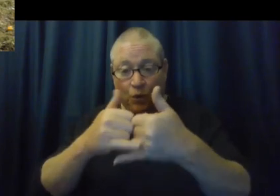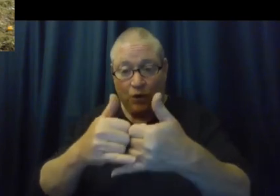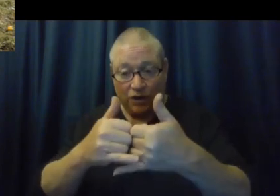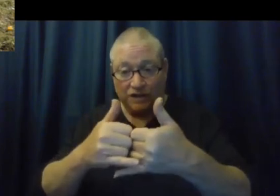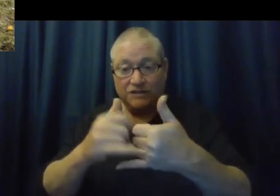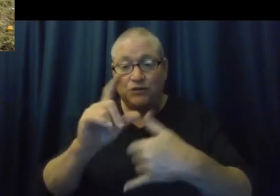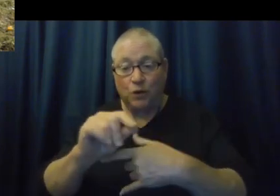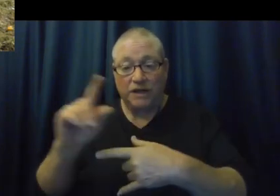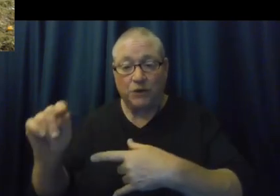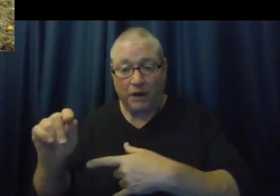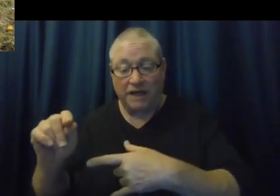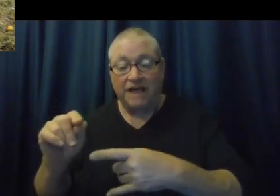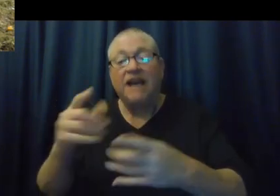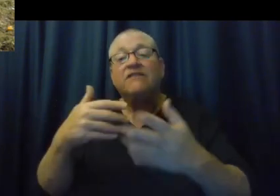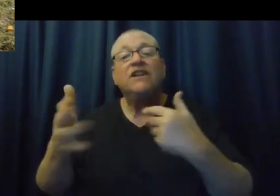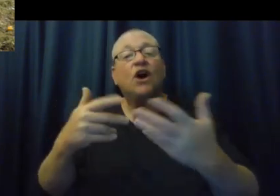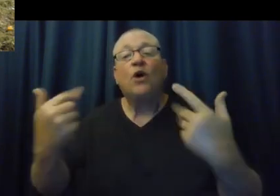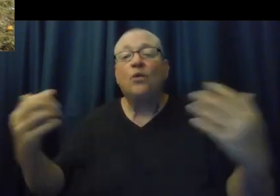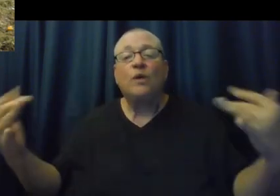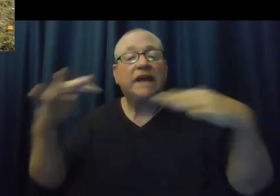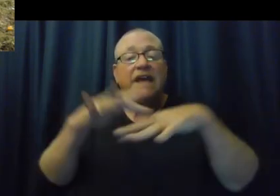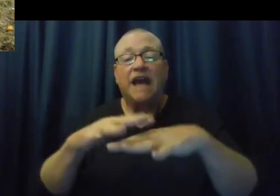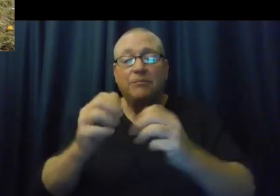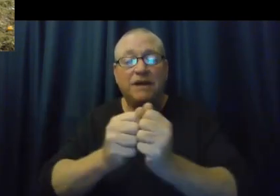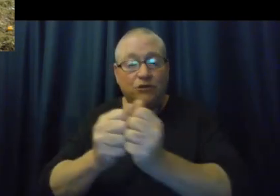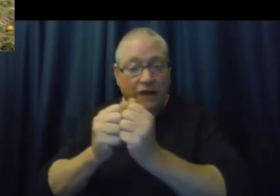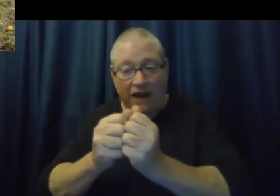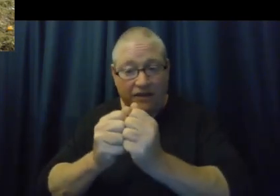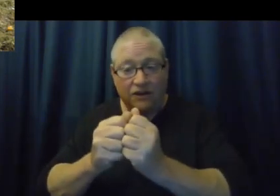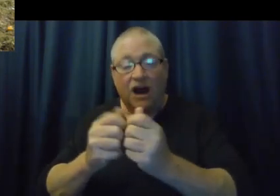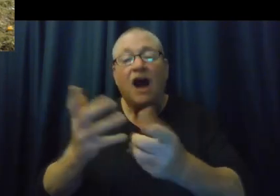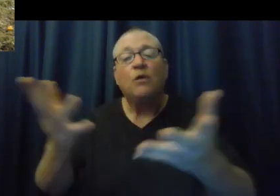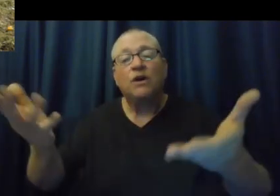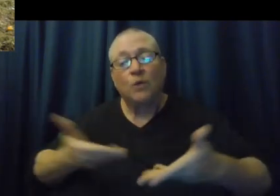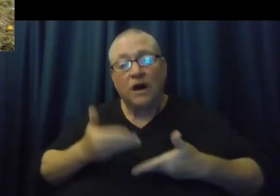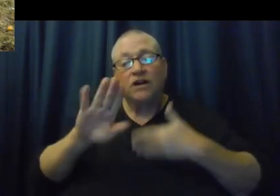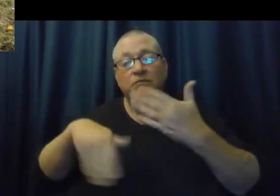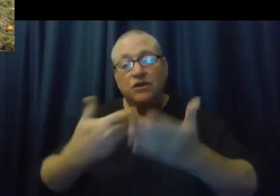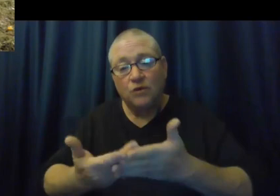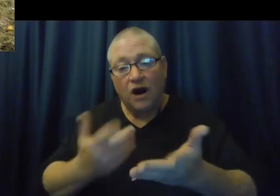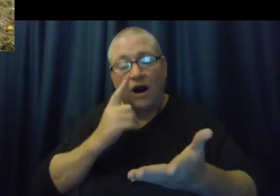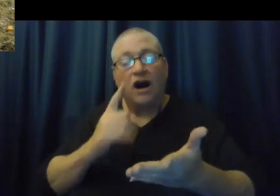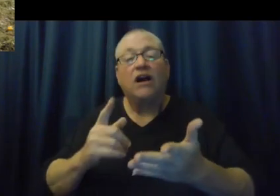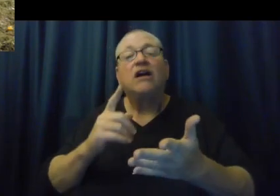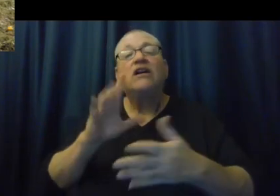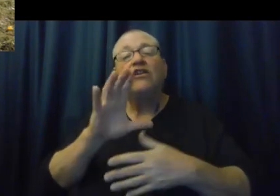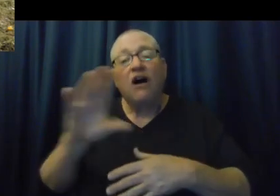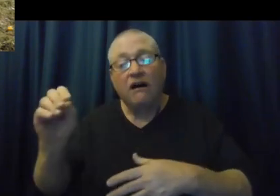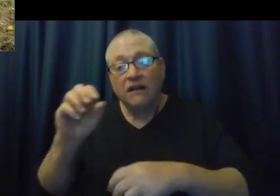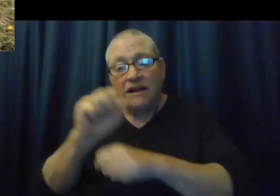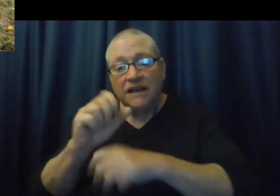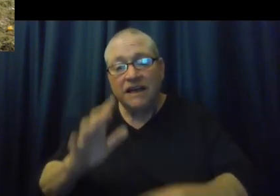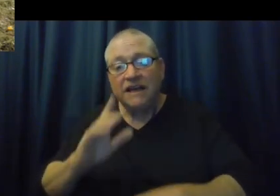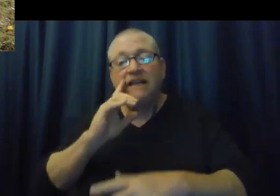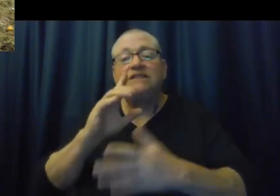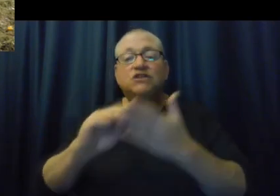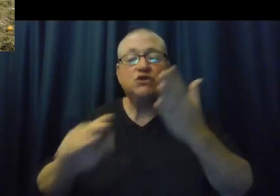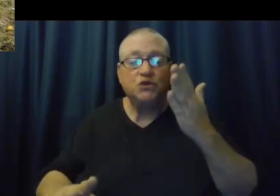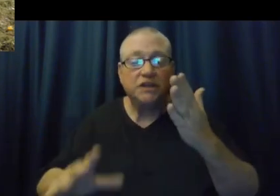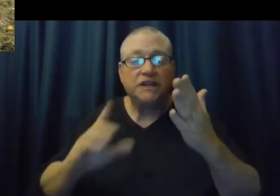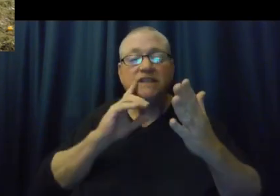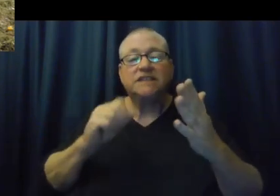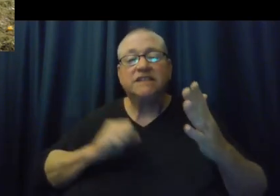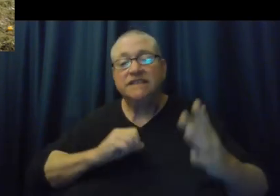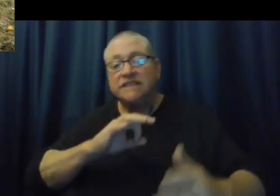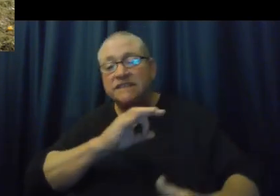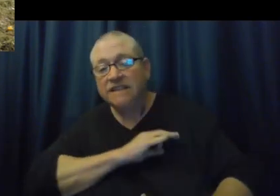I would like to welcome you all, friends, colleagues, alumni, retired staff and faculty, emeritus